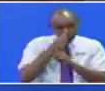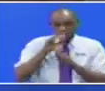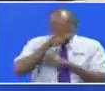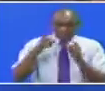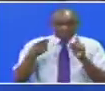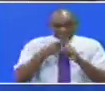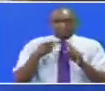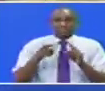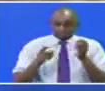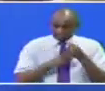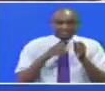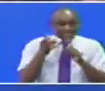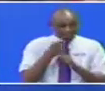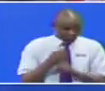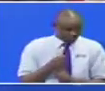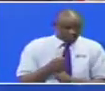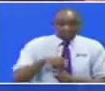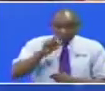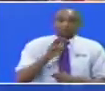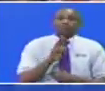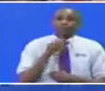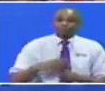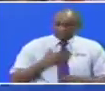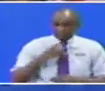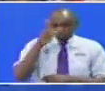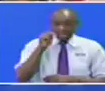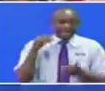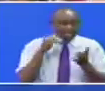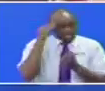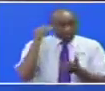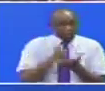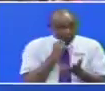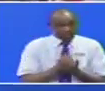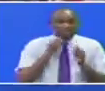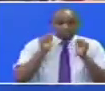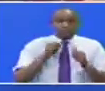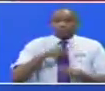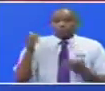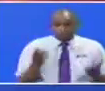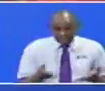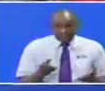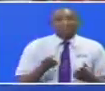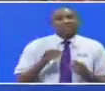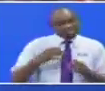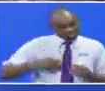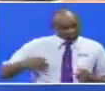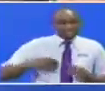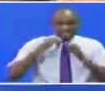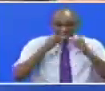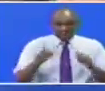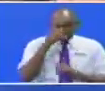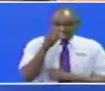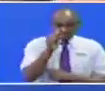met. Guterres also visited the UN complex in Gigiri and is expected to head to the Dadaab refugee camp that is